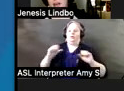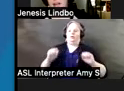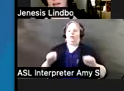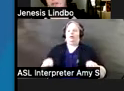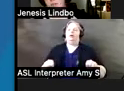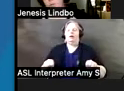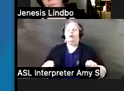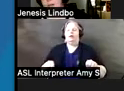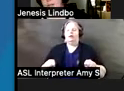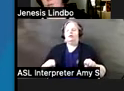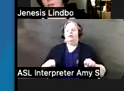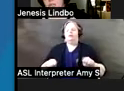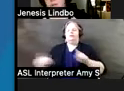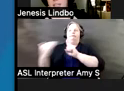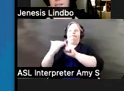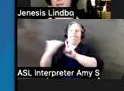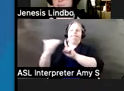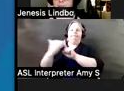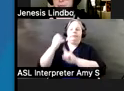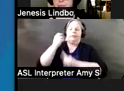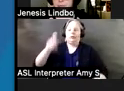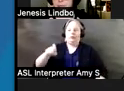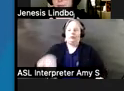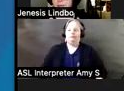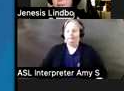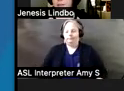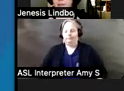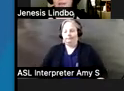have that external reminder when you need it.